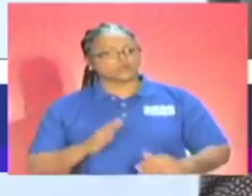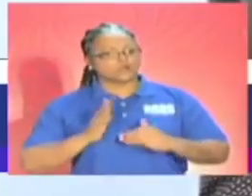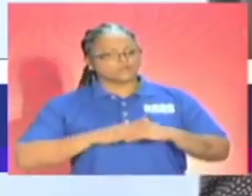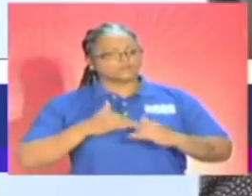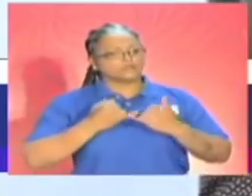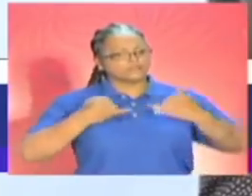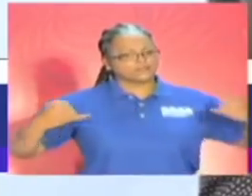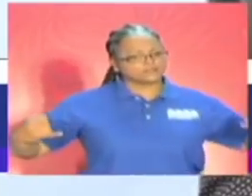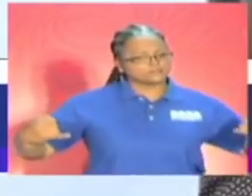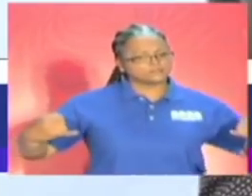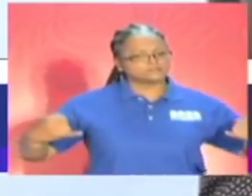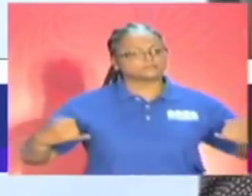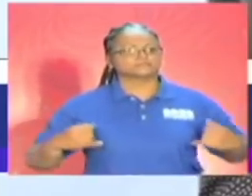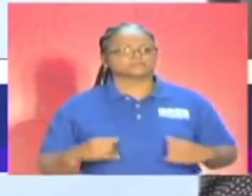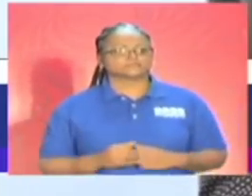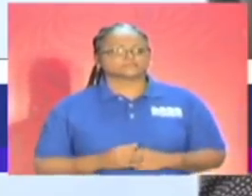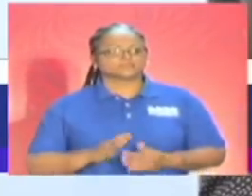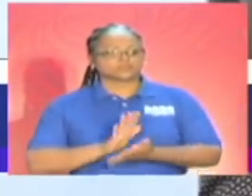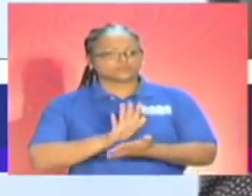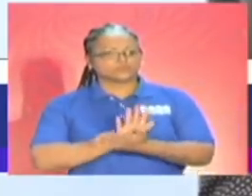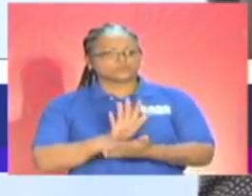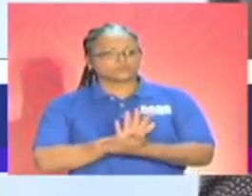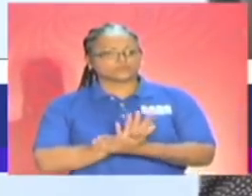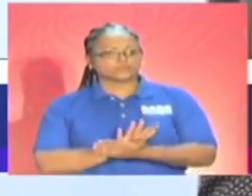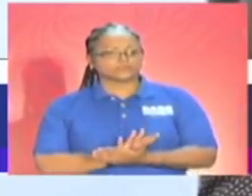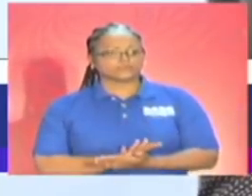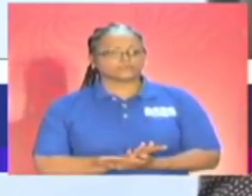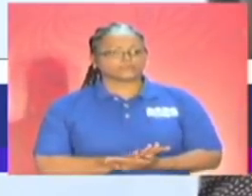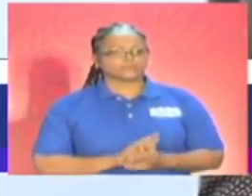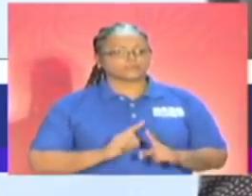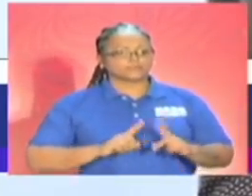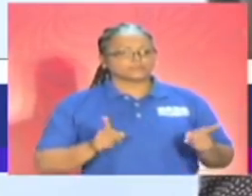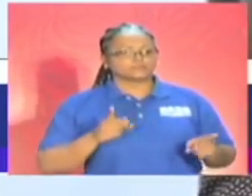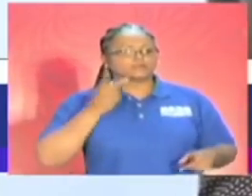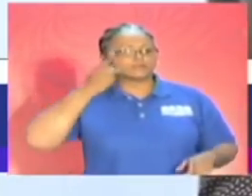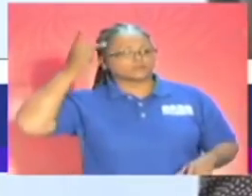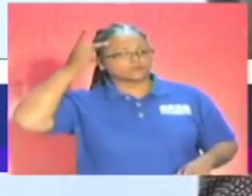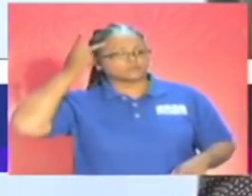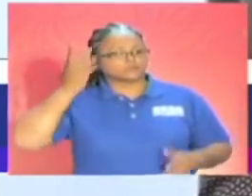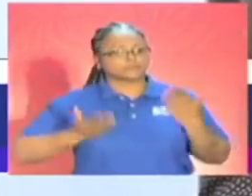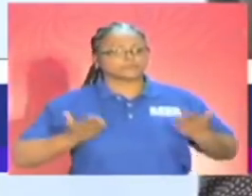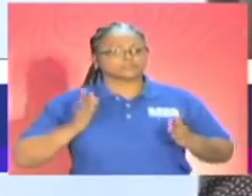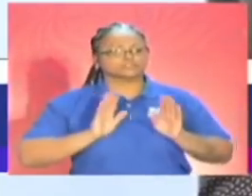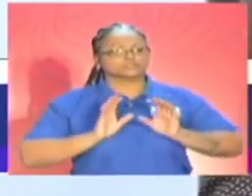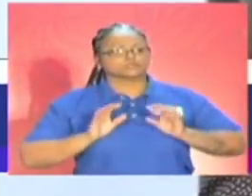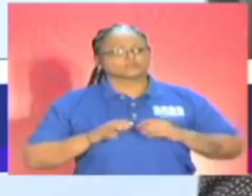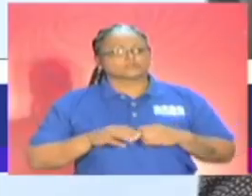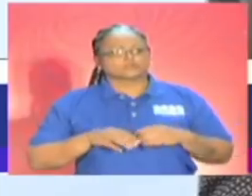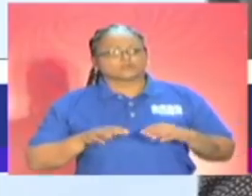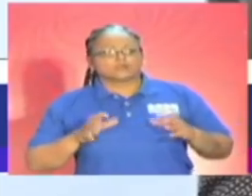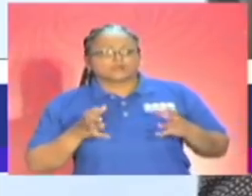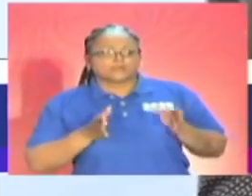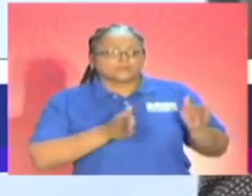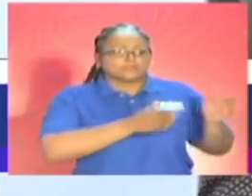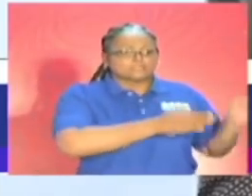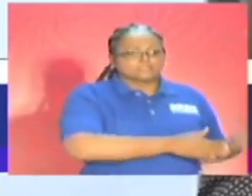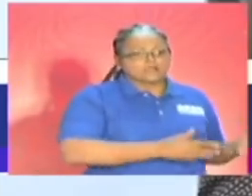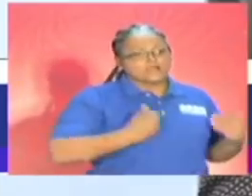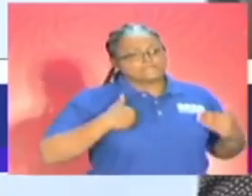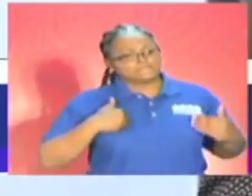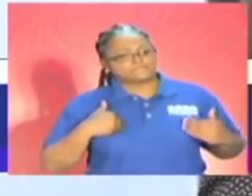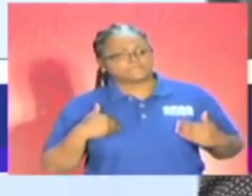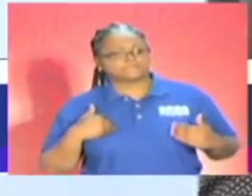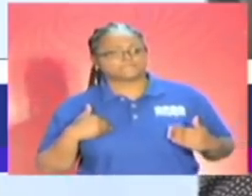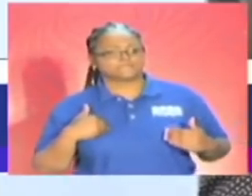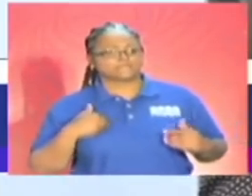socializing with their peers. You know, parents can arrange Zoom sessions where children can talk to one another and have some